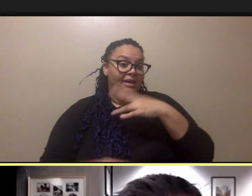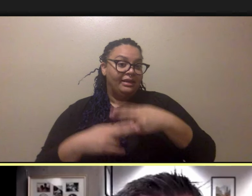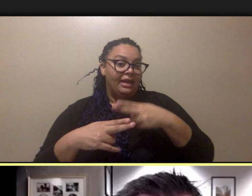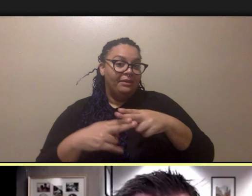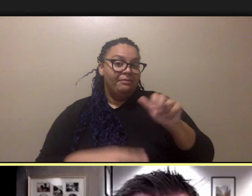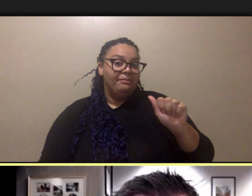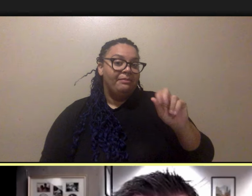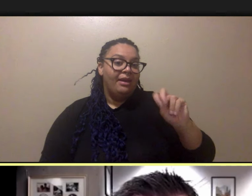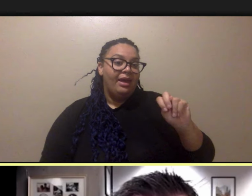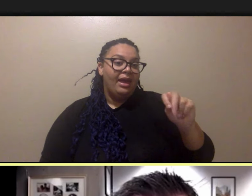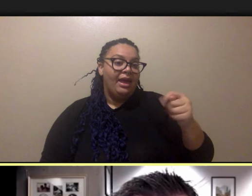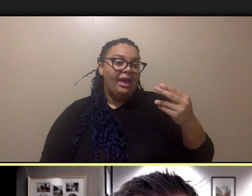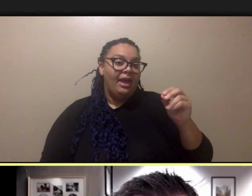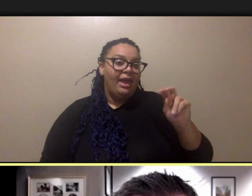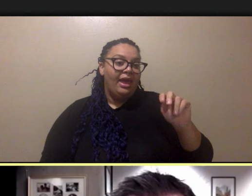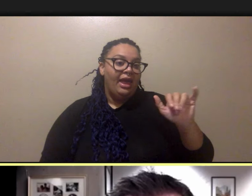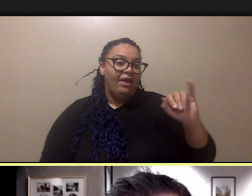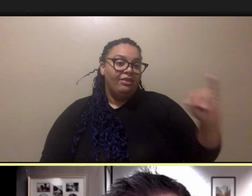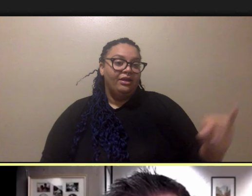He came within the first 15 years,